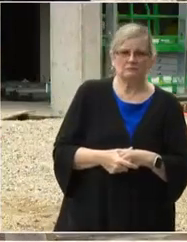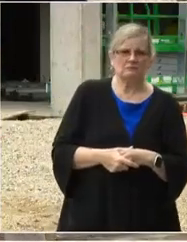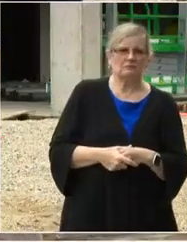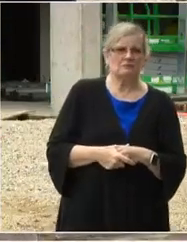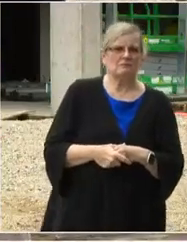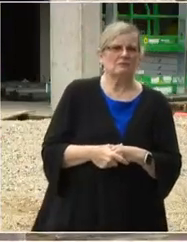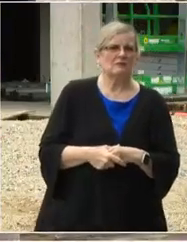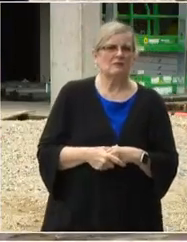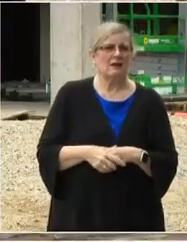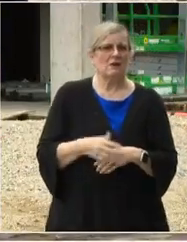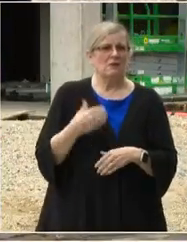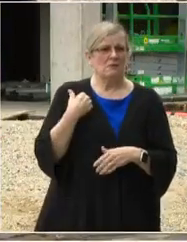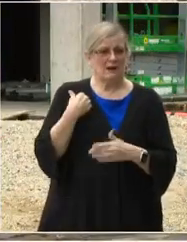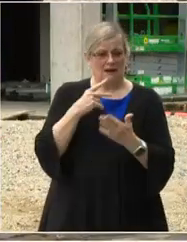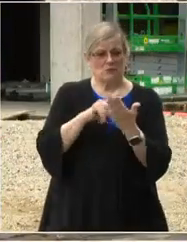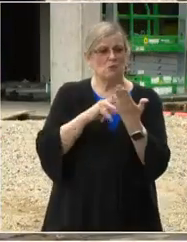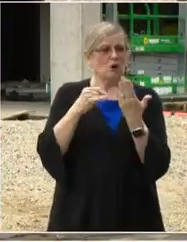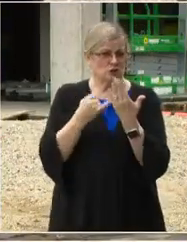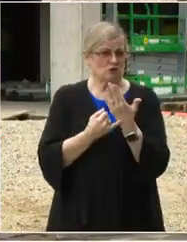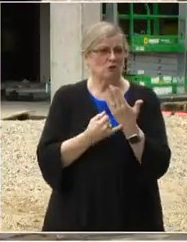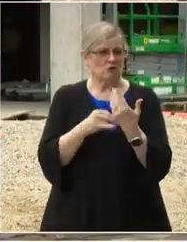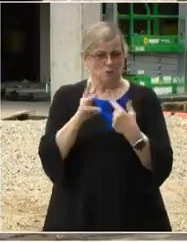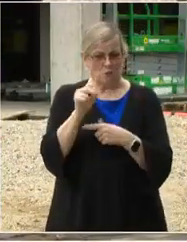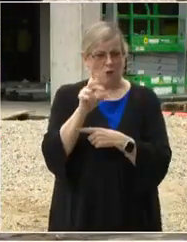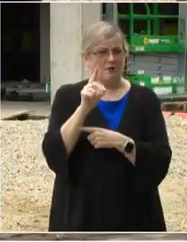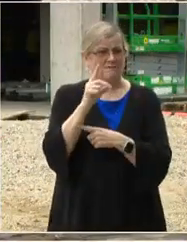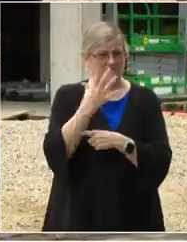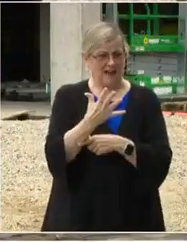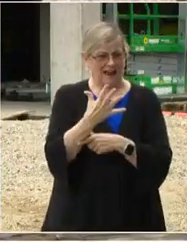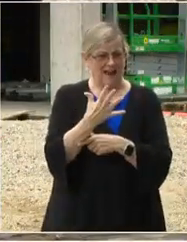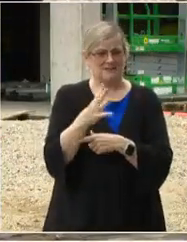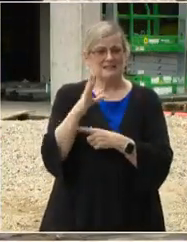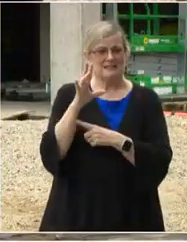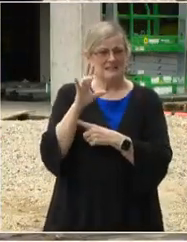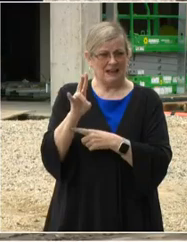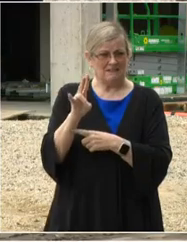We have projects in, yes, Ward 5, 7, 8,